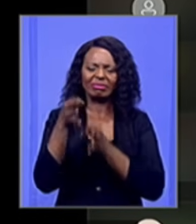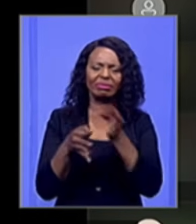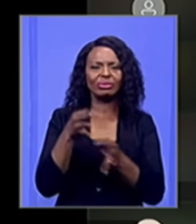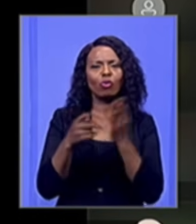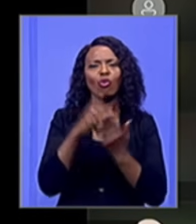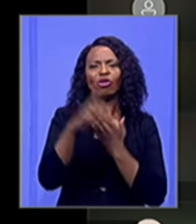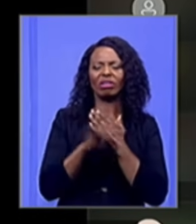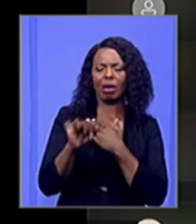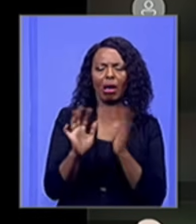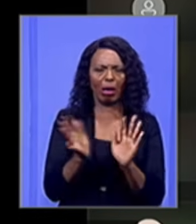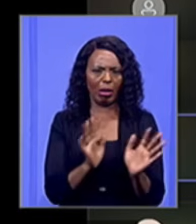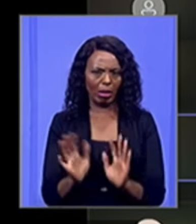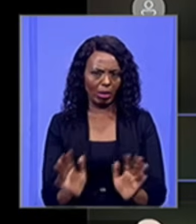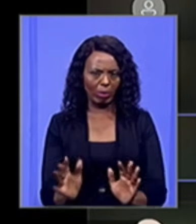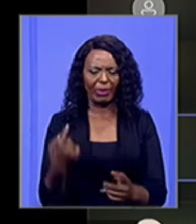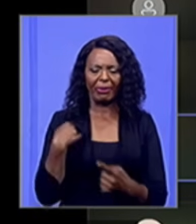project.